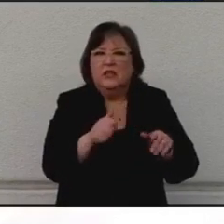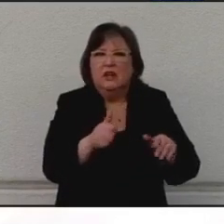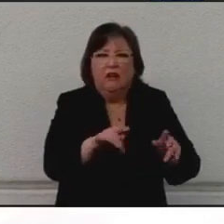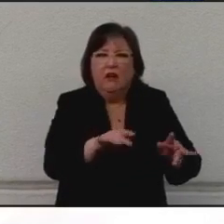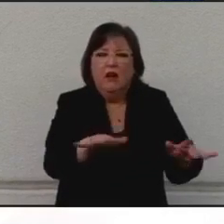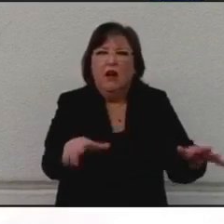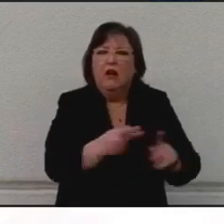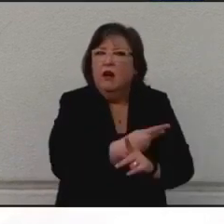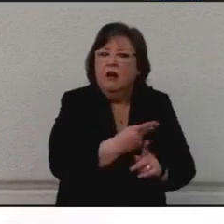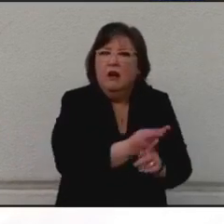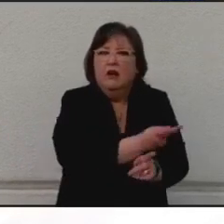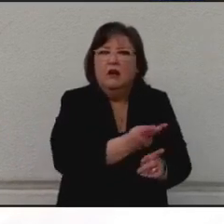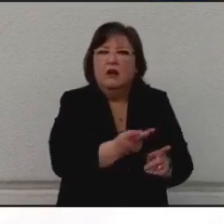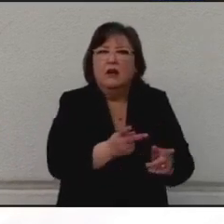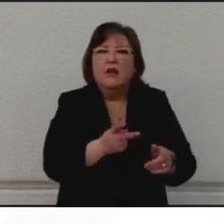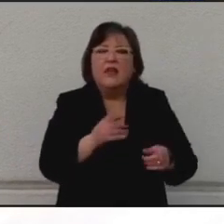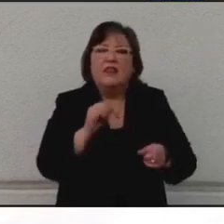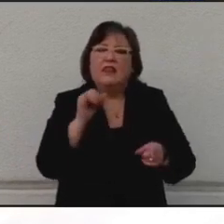are focusing.